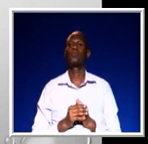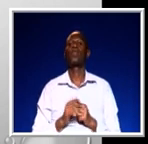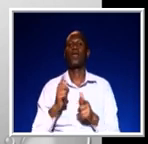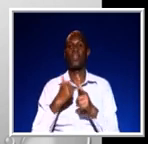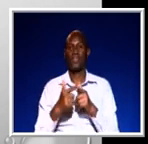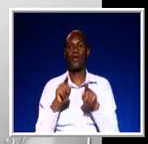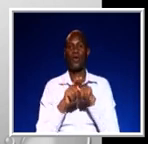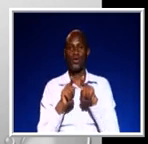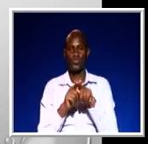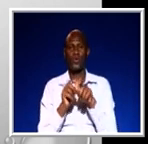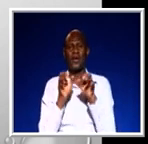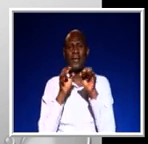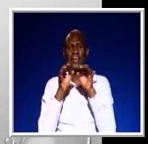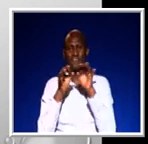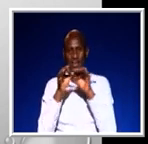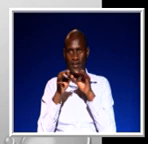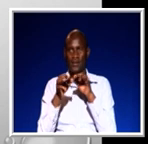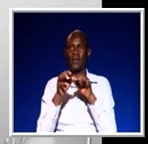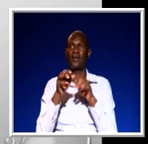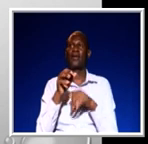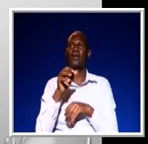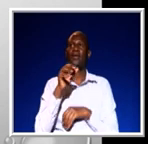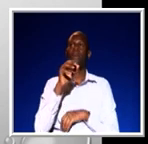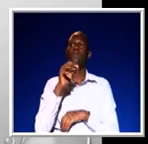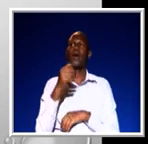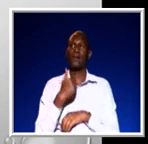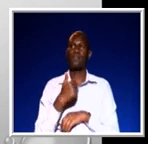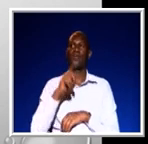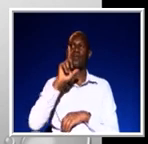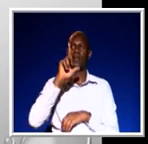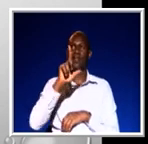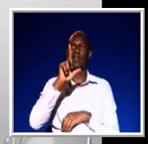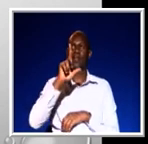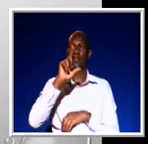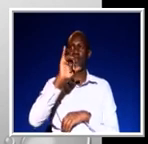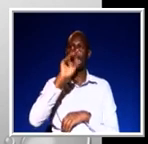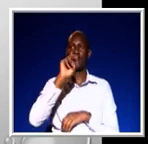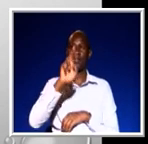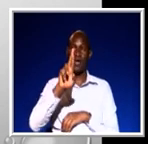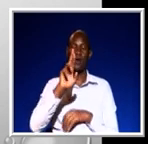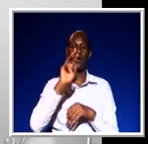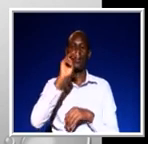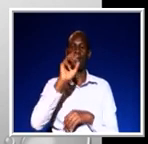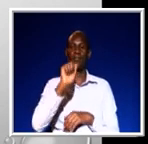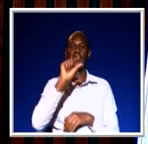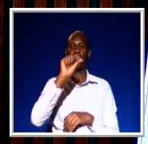Then we are also going to define linear magnification, and if time allows, we are going to do a few